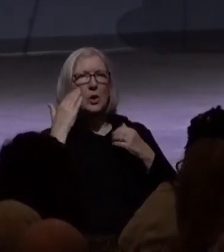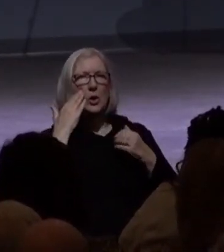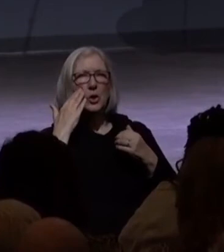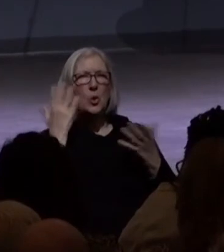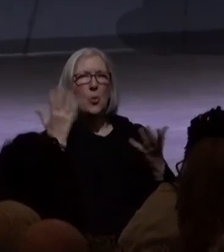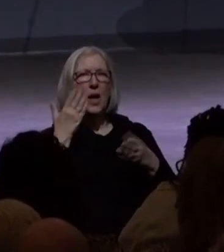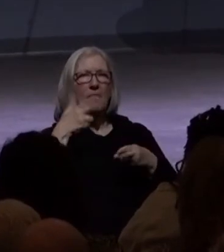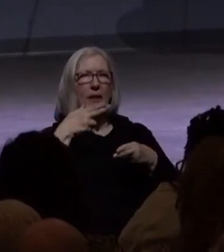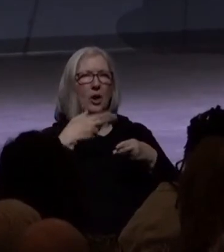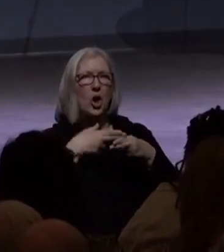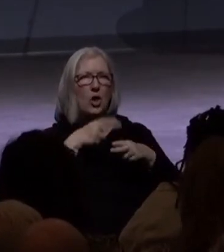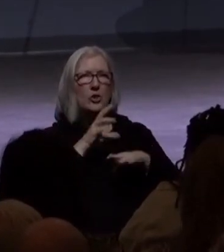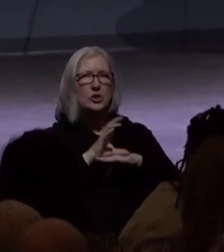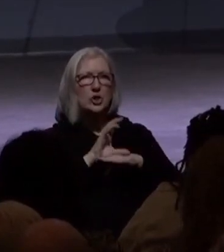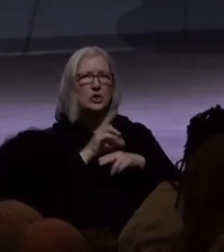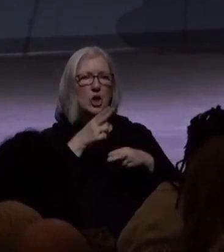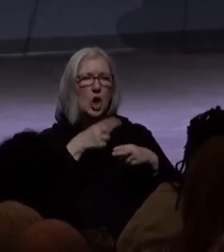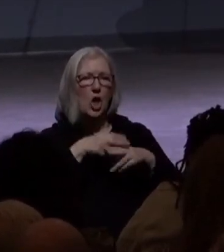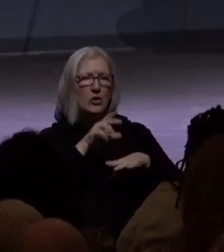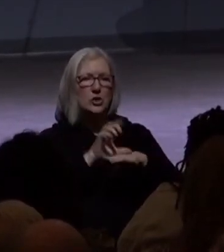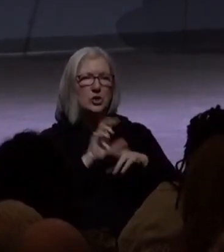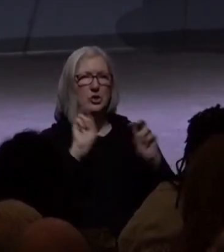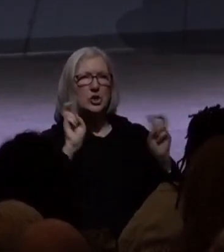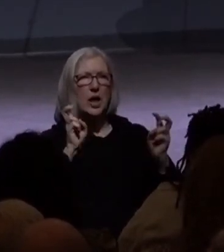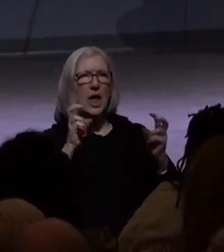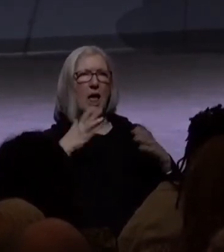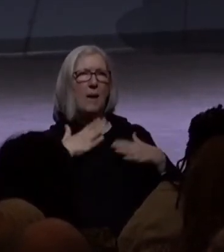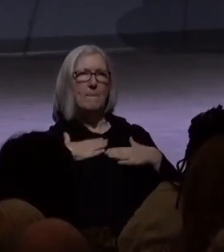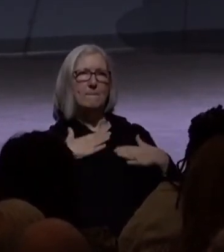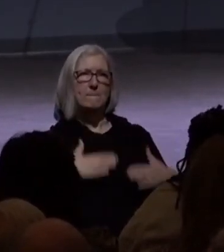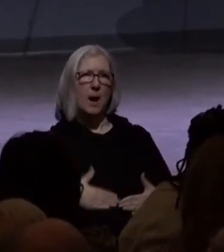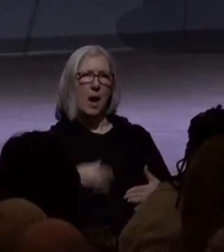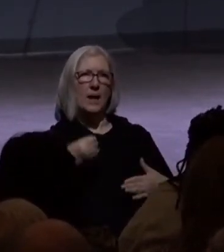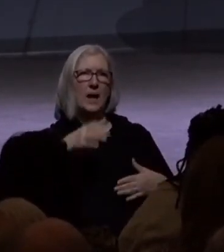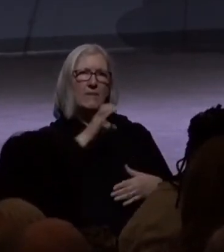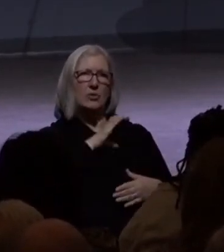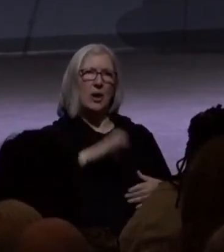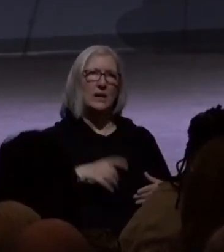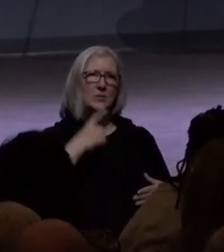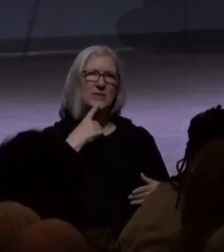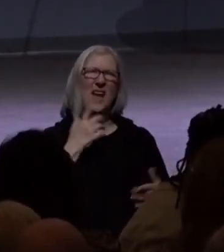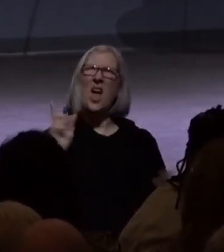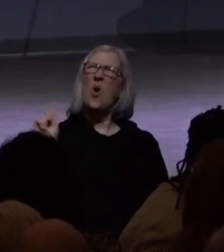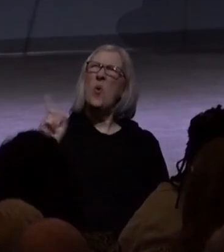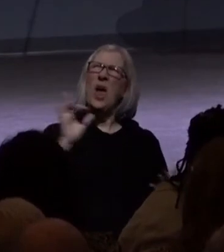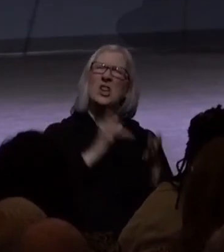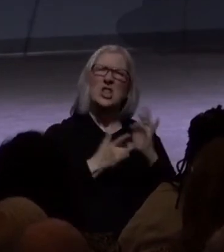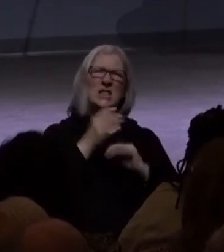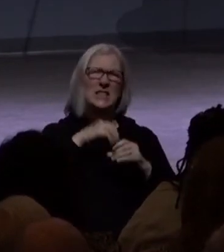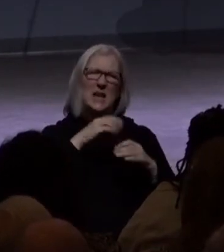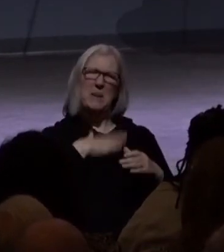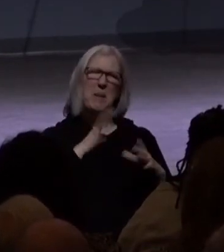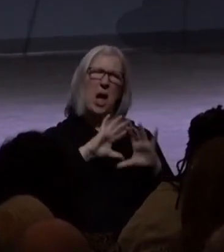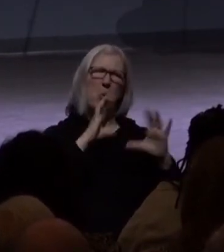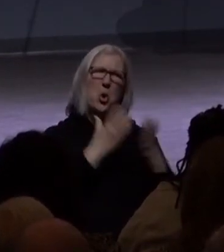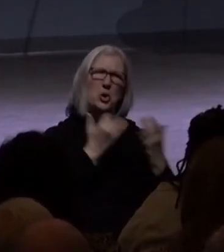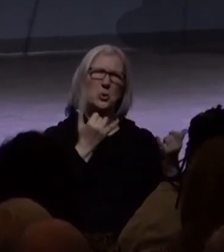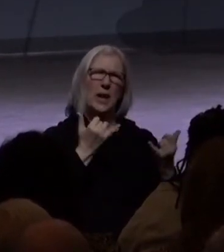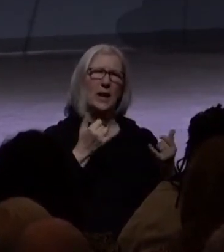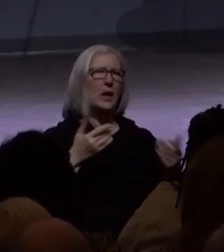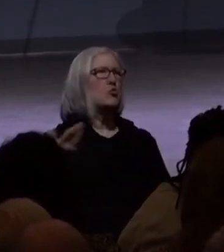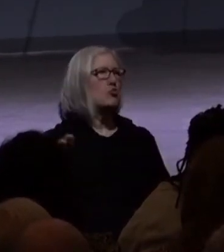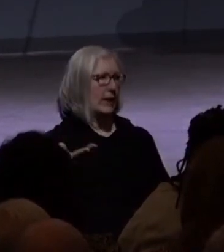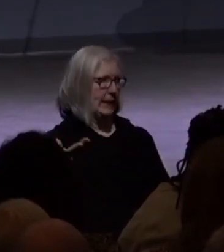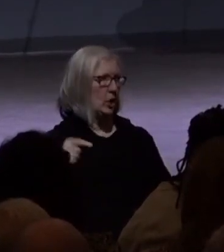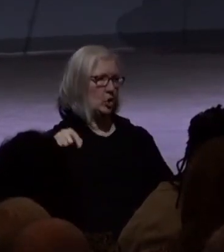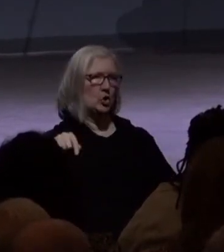call it the body of Christ. And when we say, where is Jesus in my world today? Right here in this